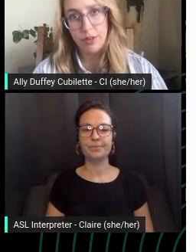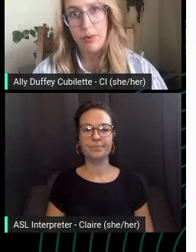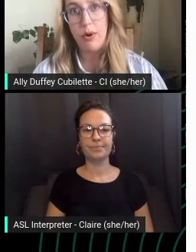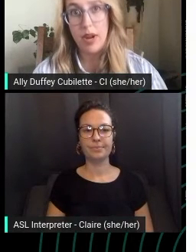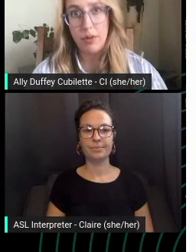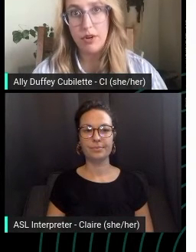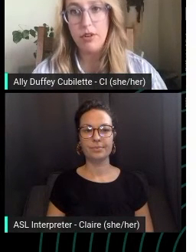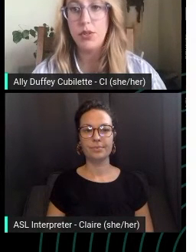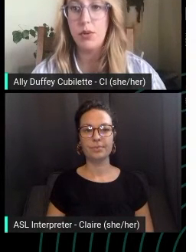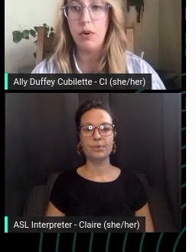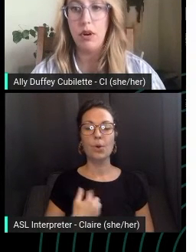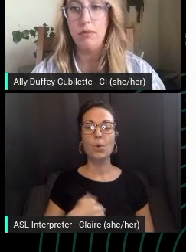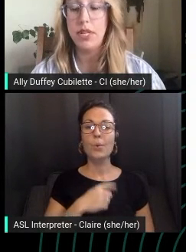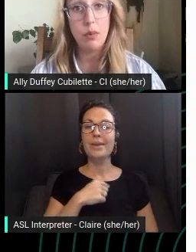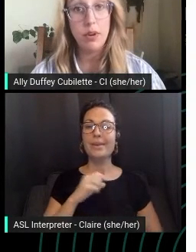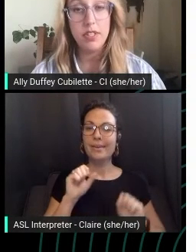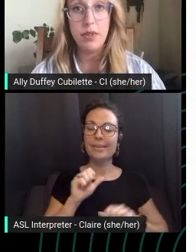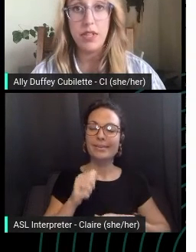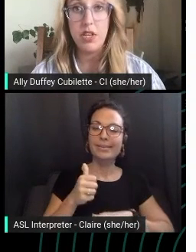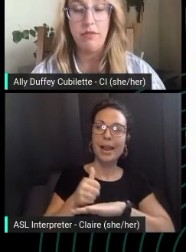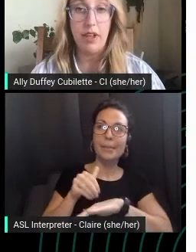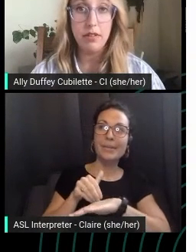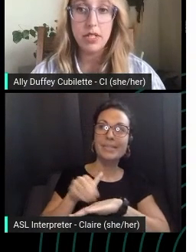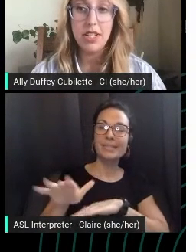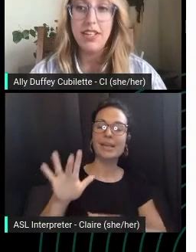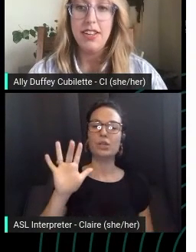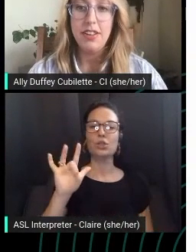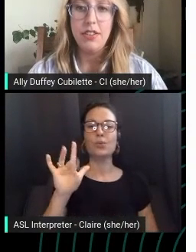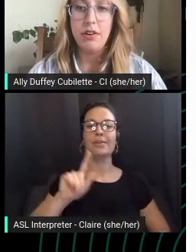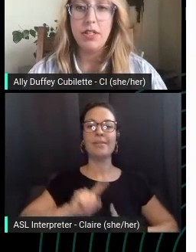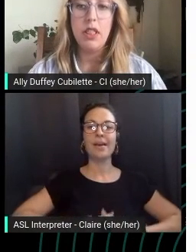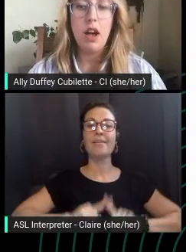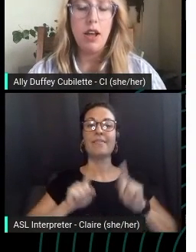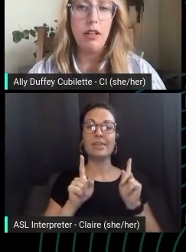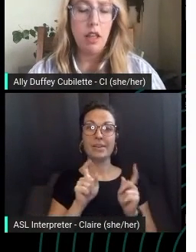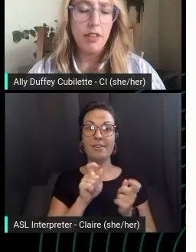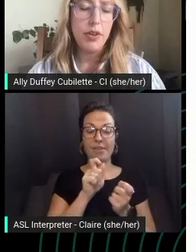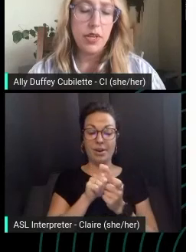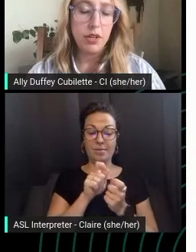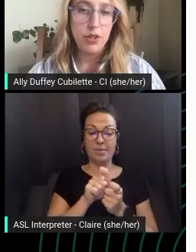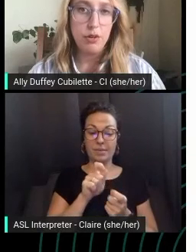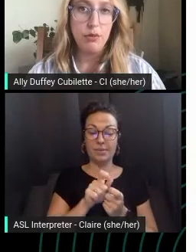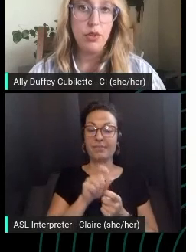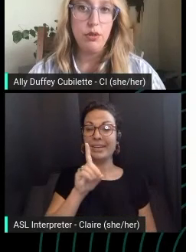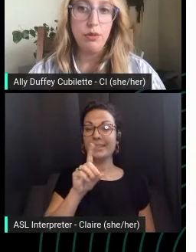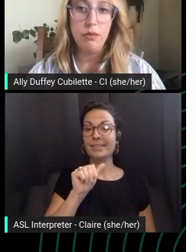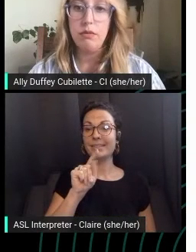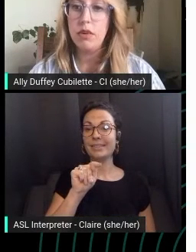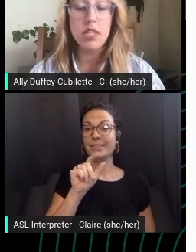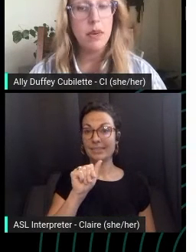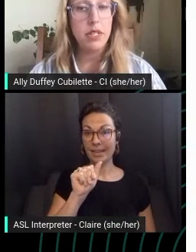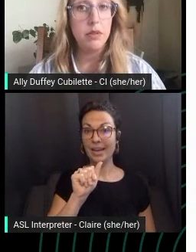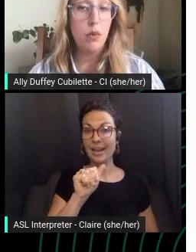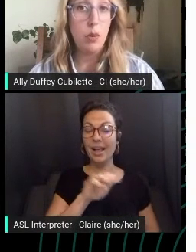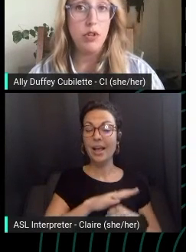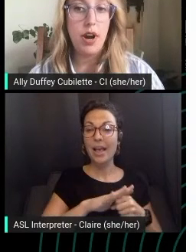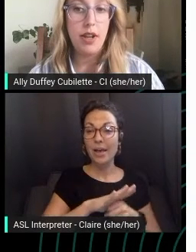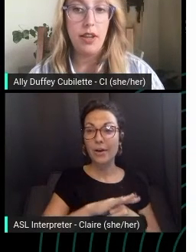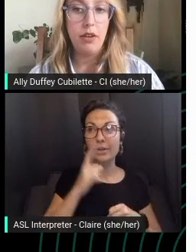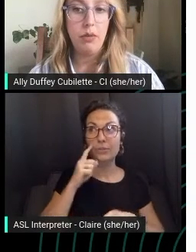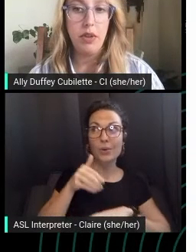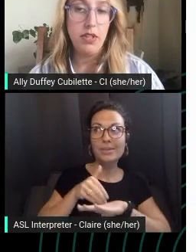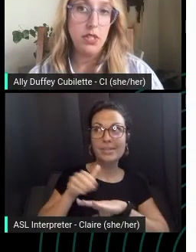25 different parameters or data points with each event, there's a lot that we can do to customize what